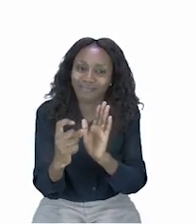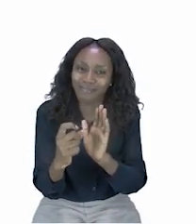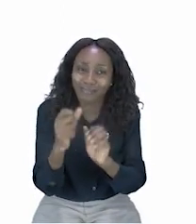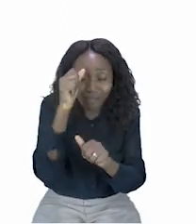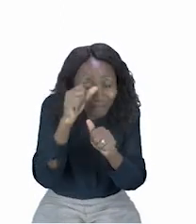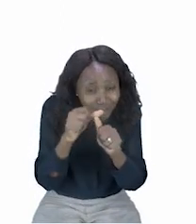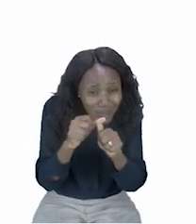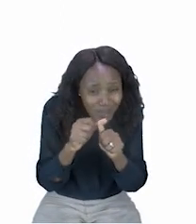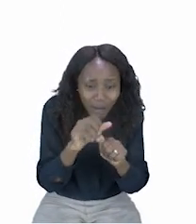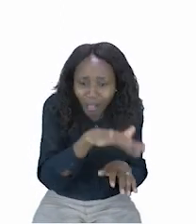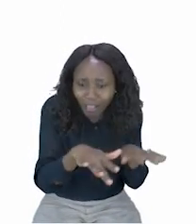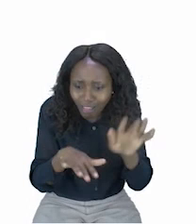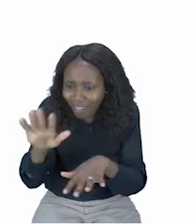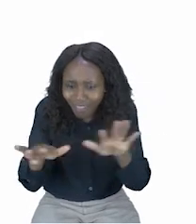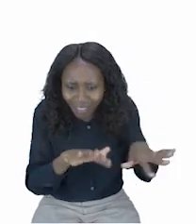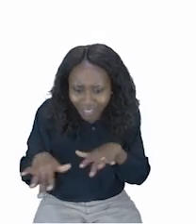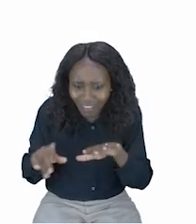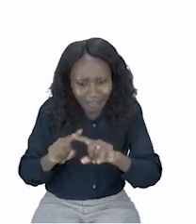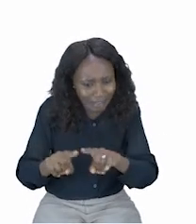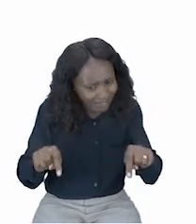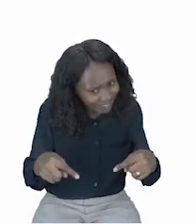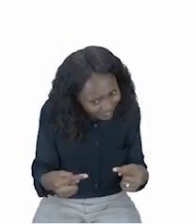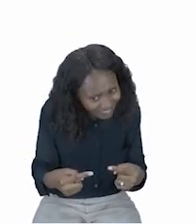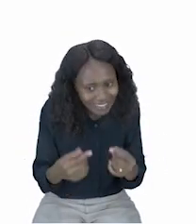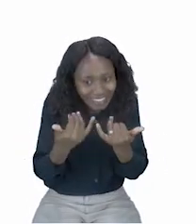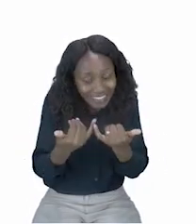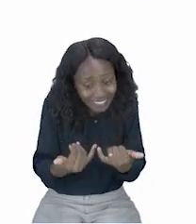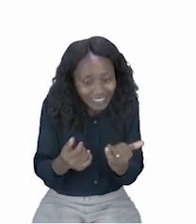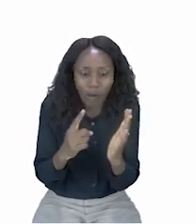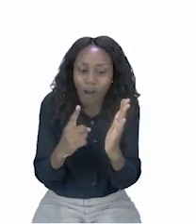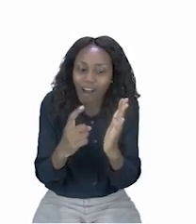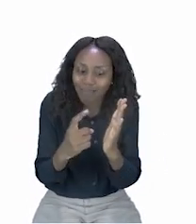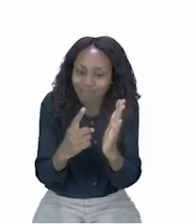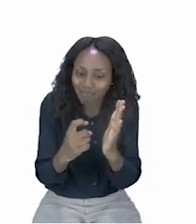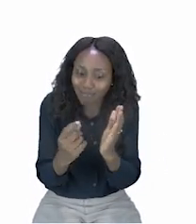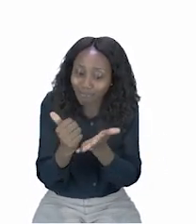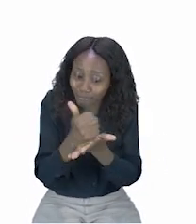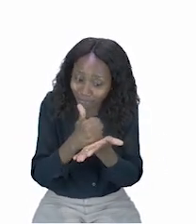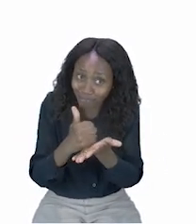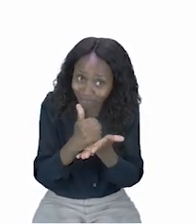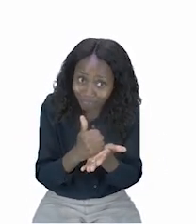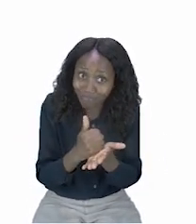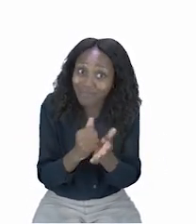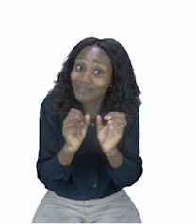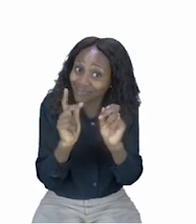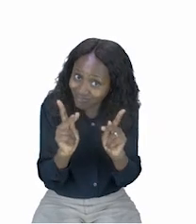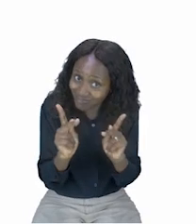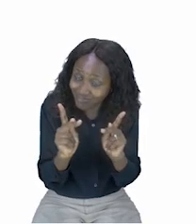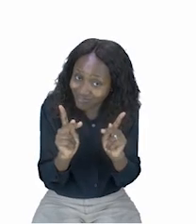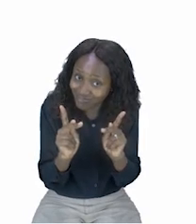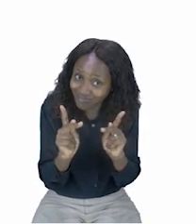have been touching all sorts of things, so we need to make sure that our hands are nice